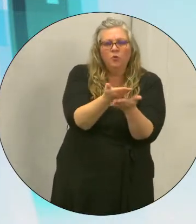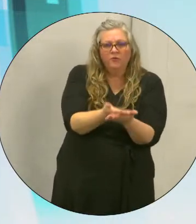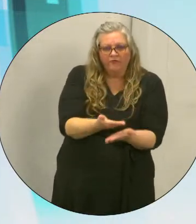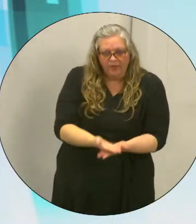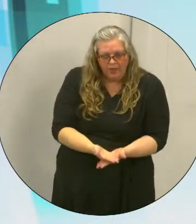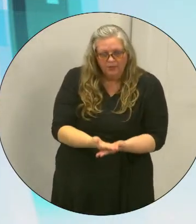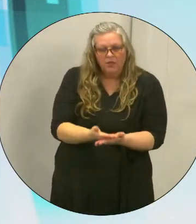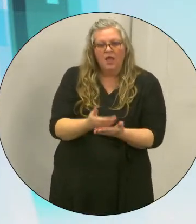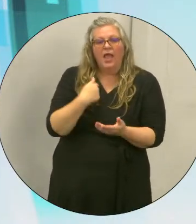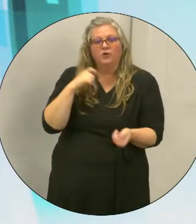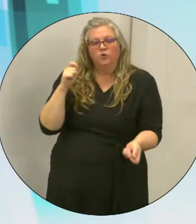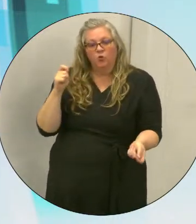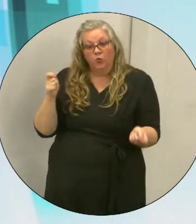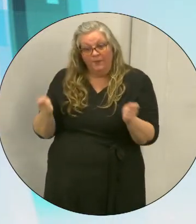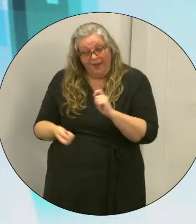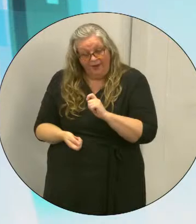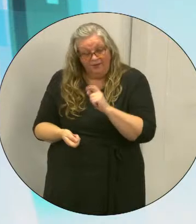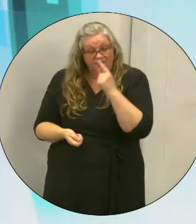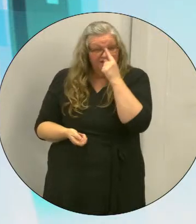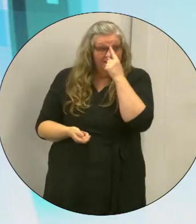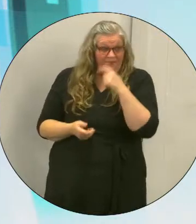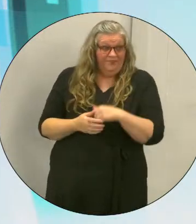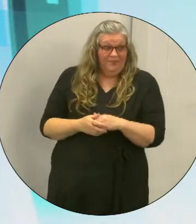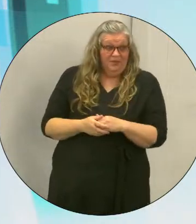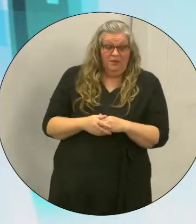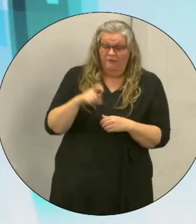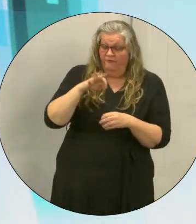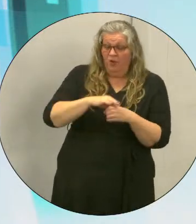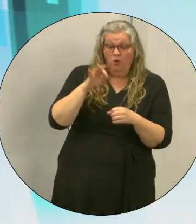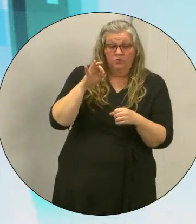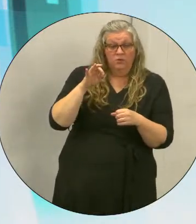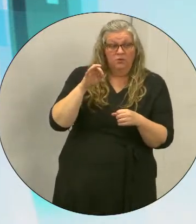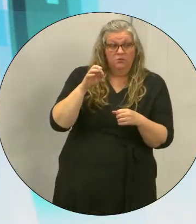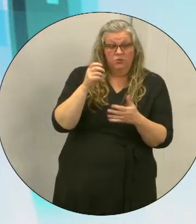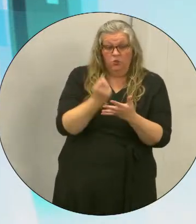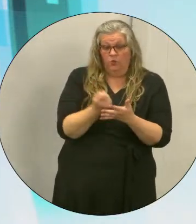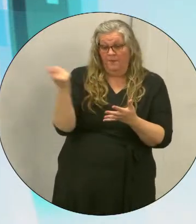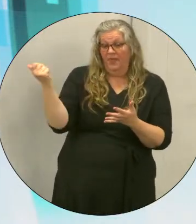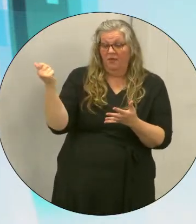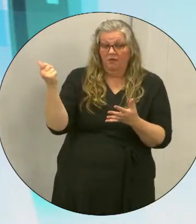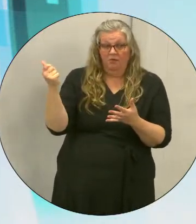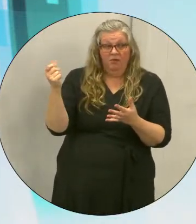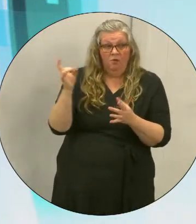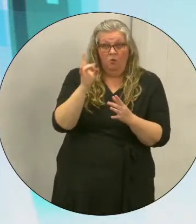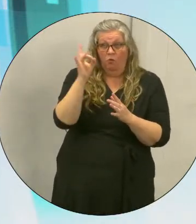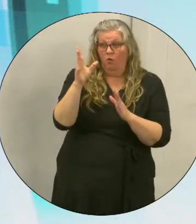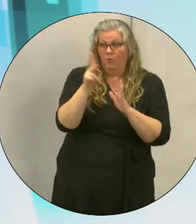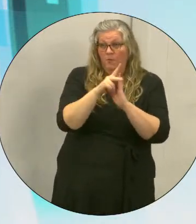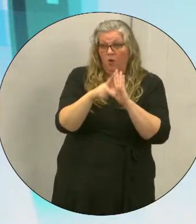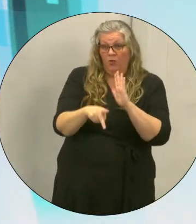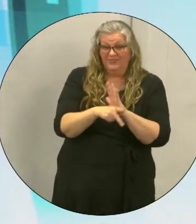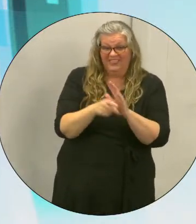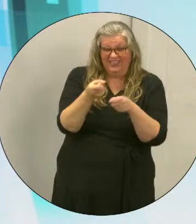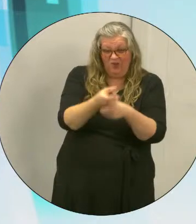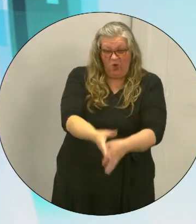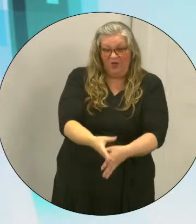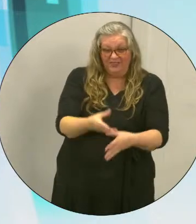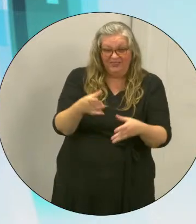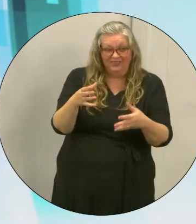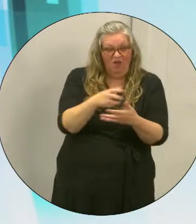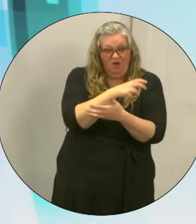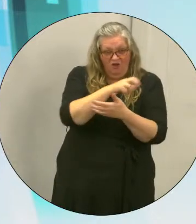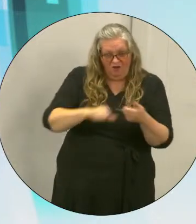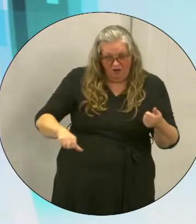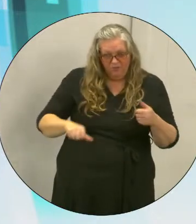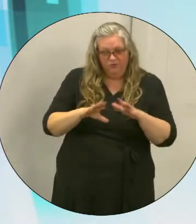to repent. The way of excellence is to vote to repeal a misguided policy that daily causes great harm to school children. Entrust.